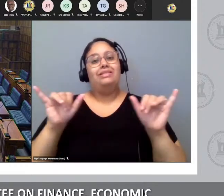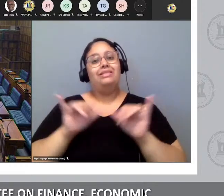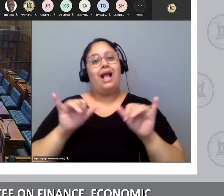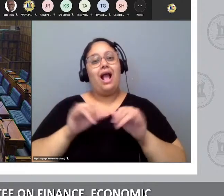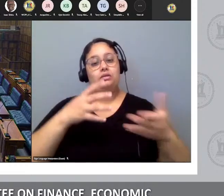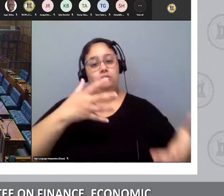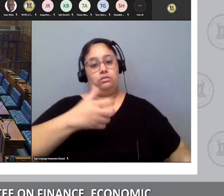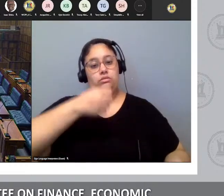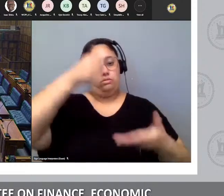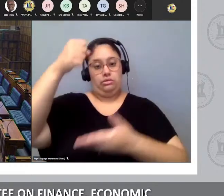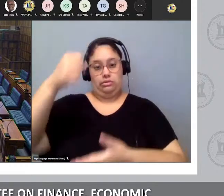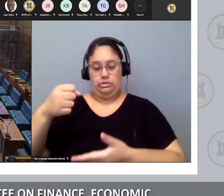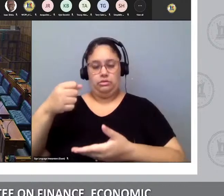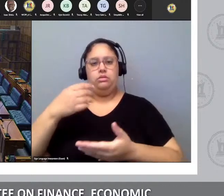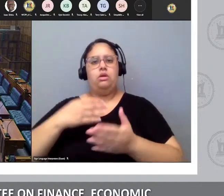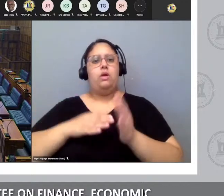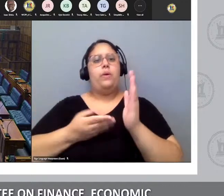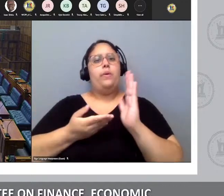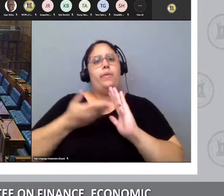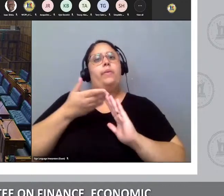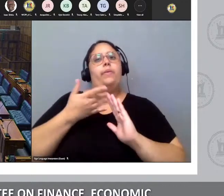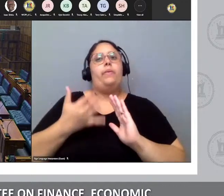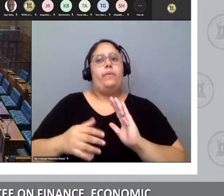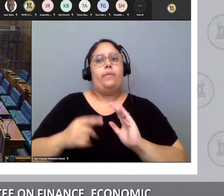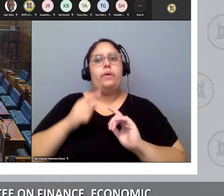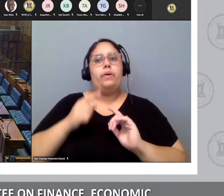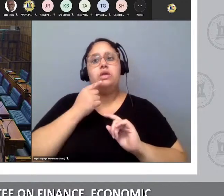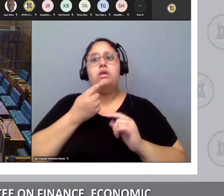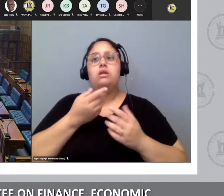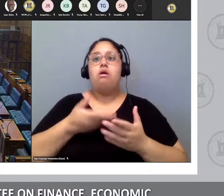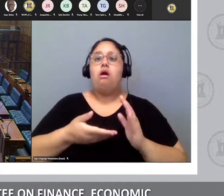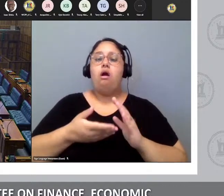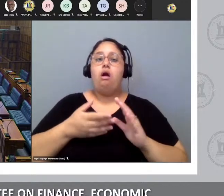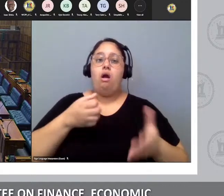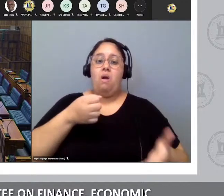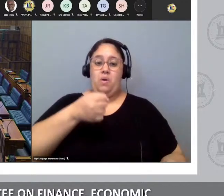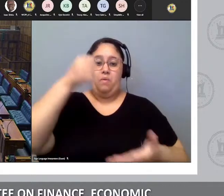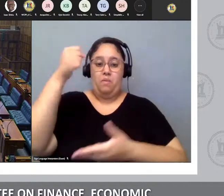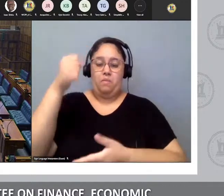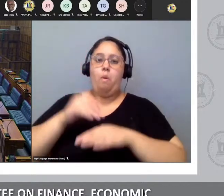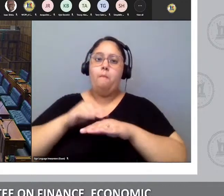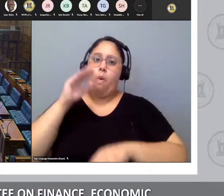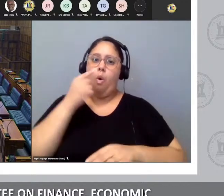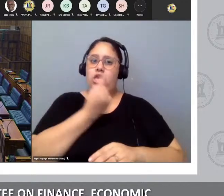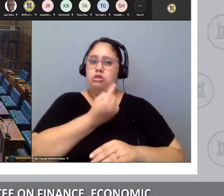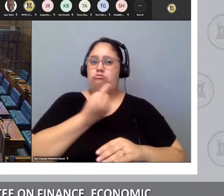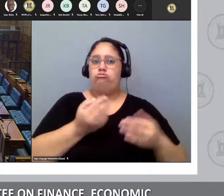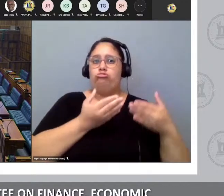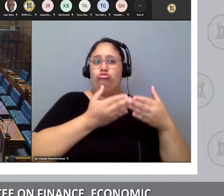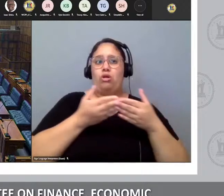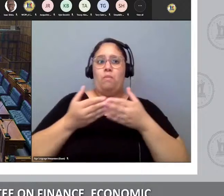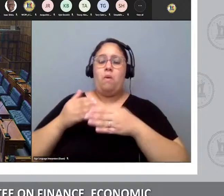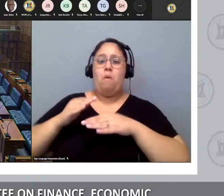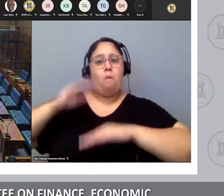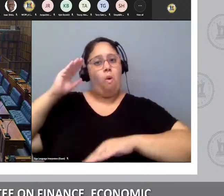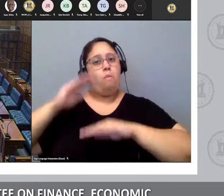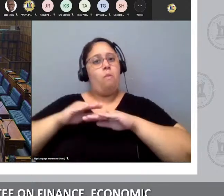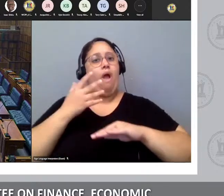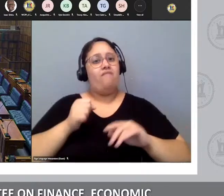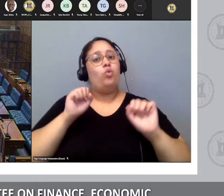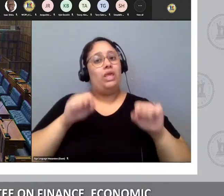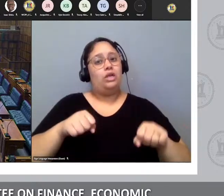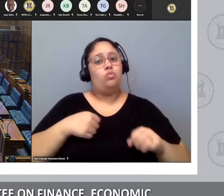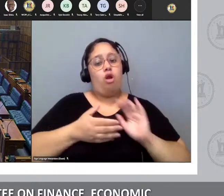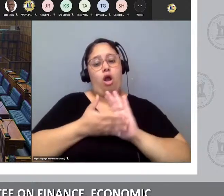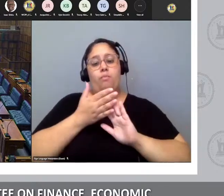meaning that there's more consolidation of cargo per vessel so whilst we might have operated more vessel calls into the port of